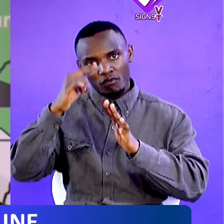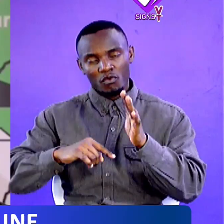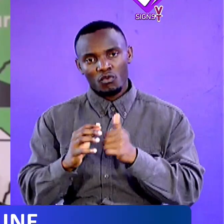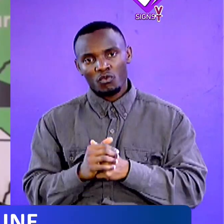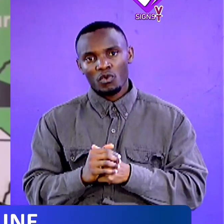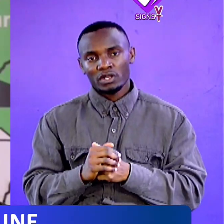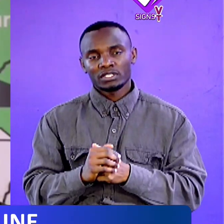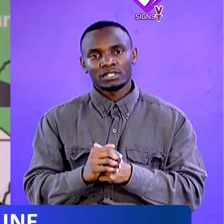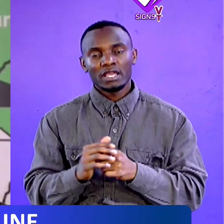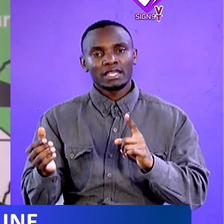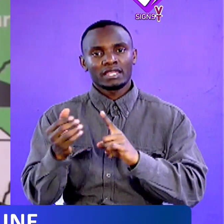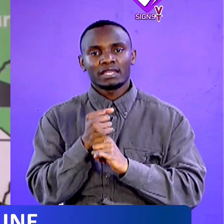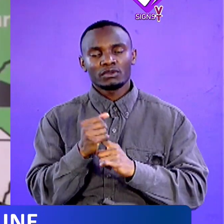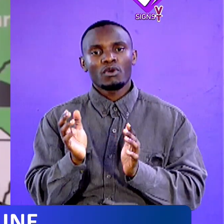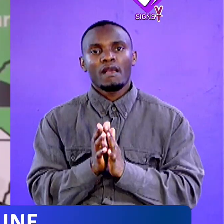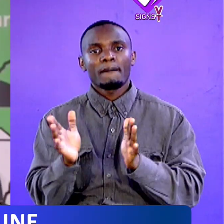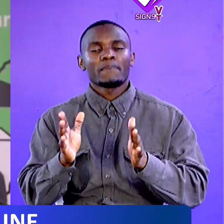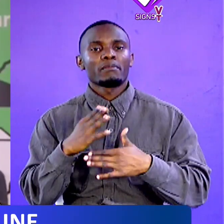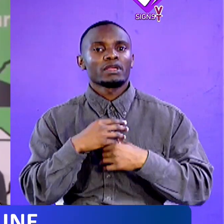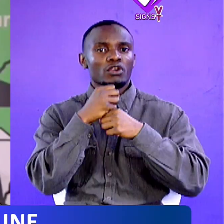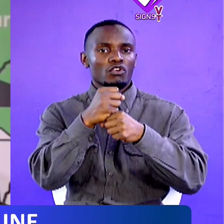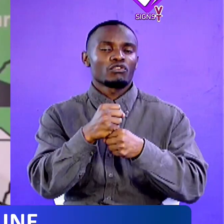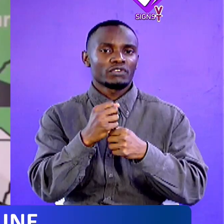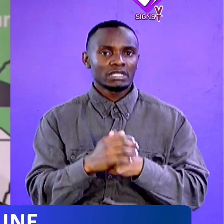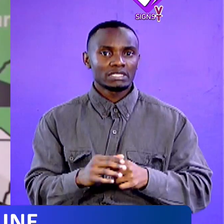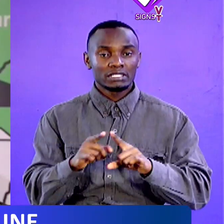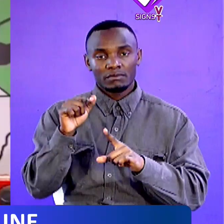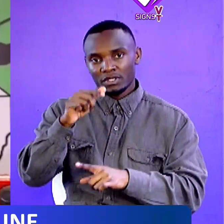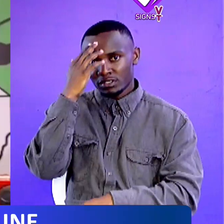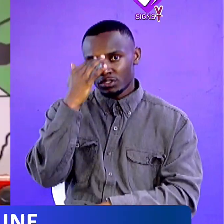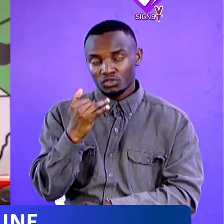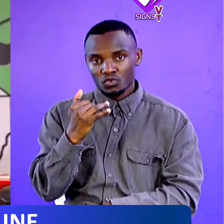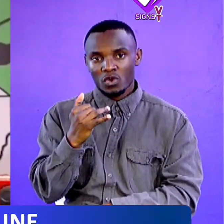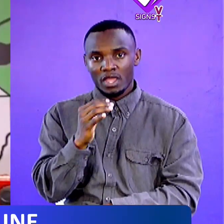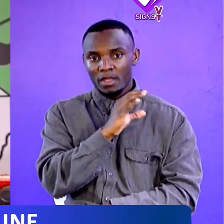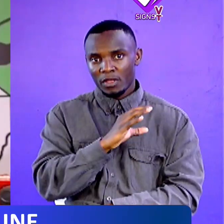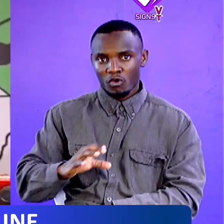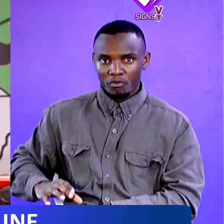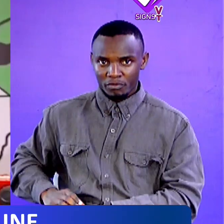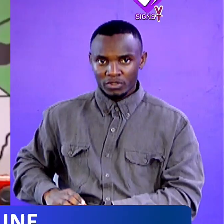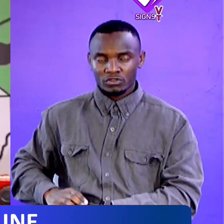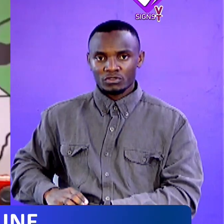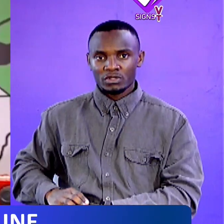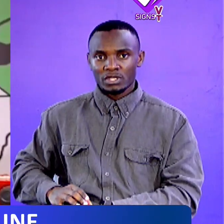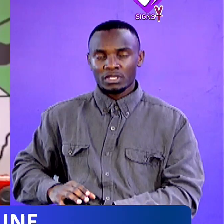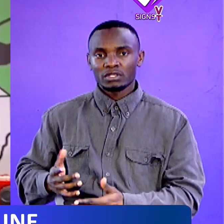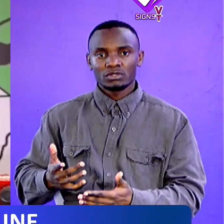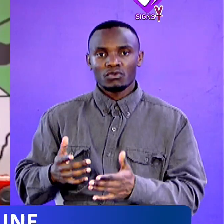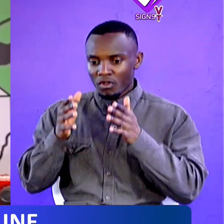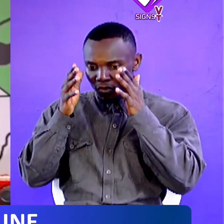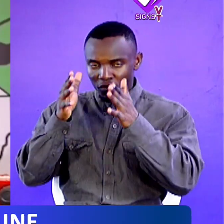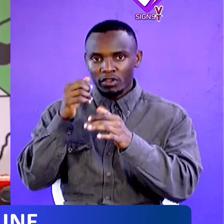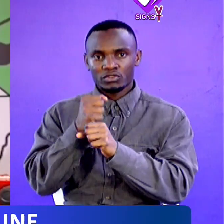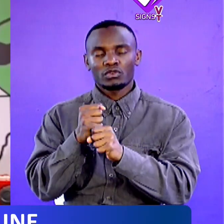confidence. This is why the Commission is committed to working with the media. We are concerned by the growing wave of